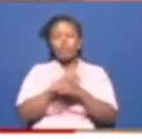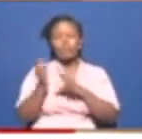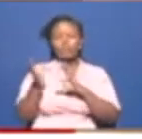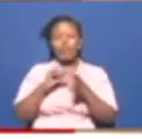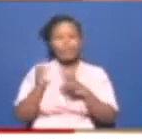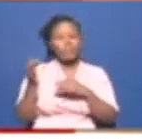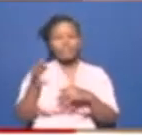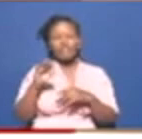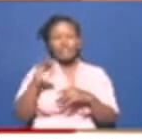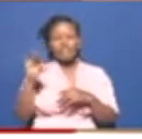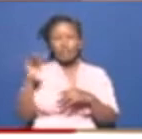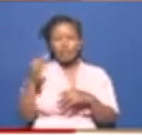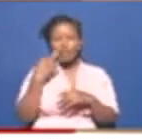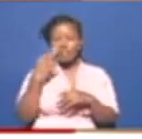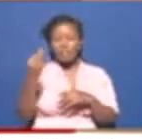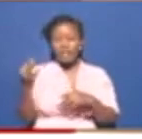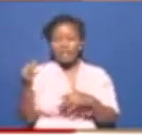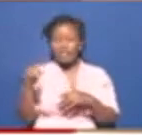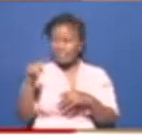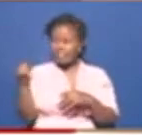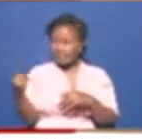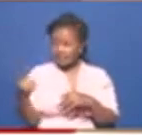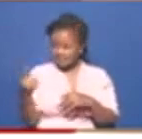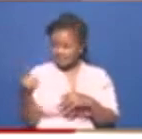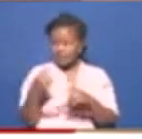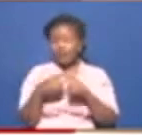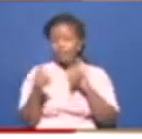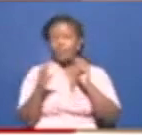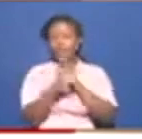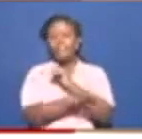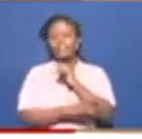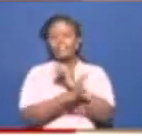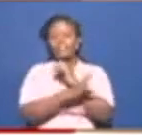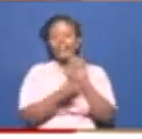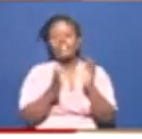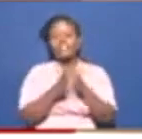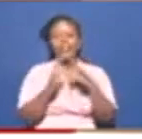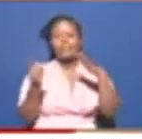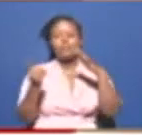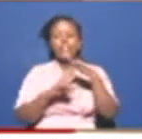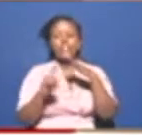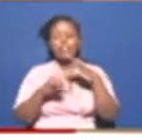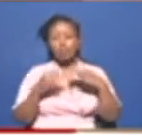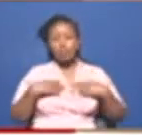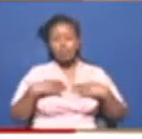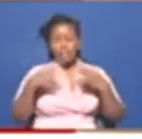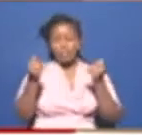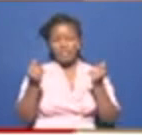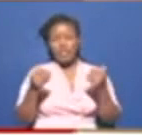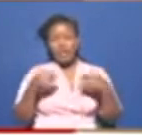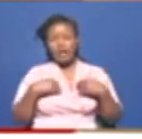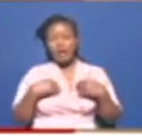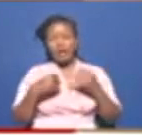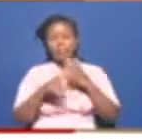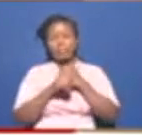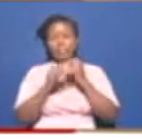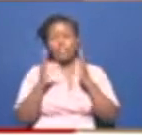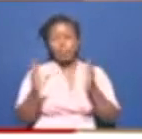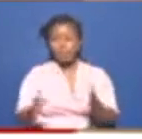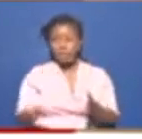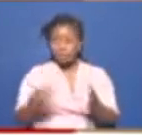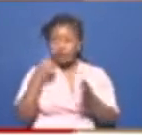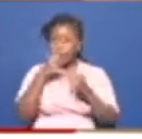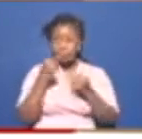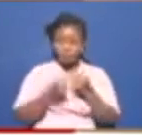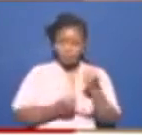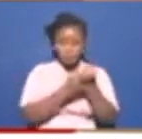However, in this country, it has stakeholders, together with the Ministry of Health, who have come in to support free camps. Yeah, that they do camps and